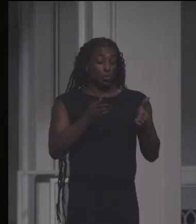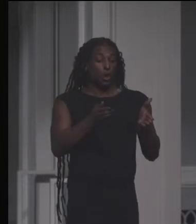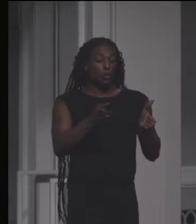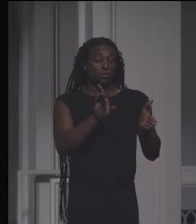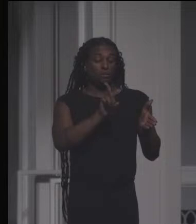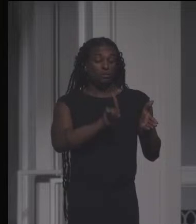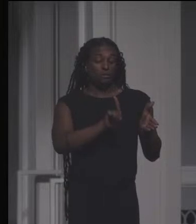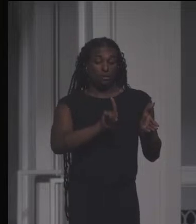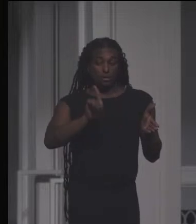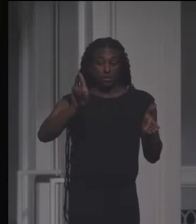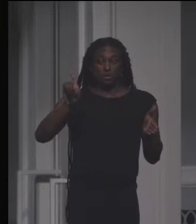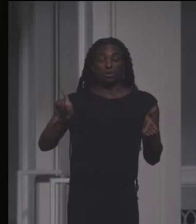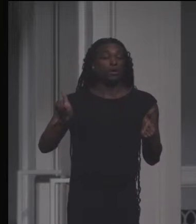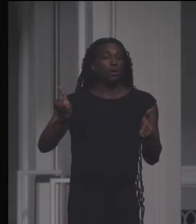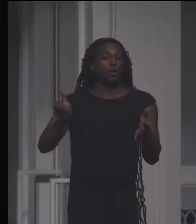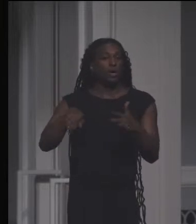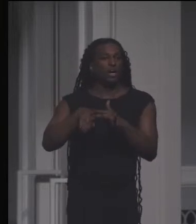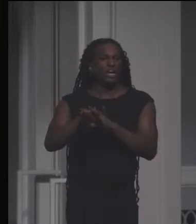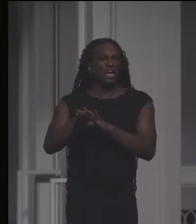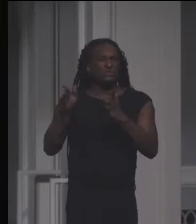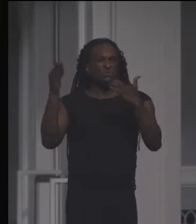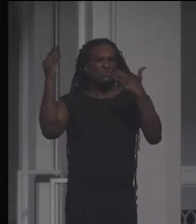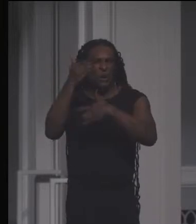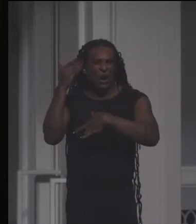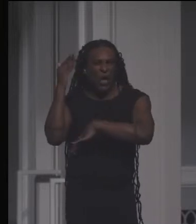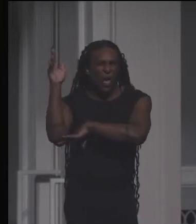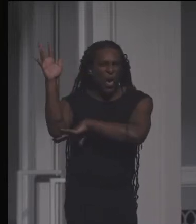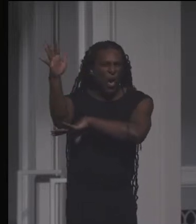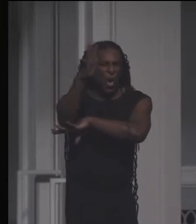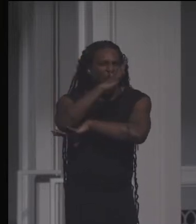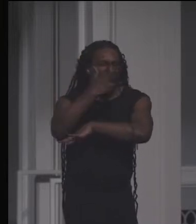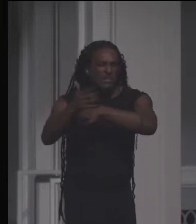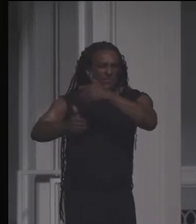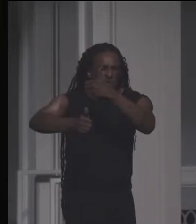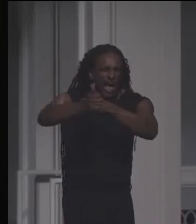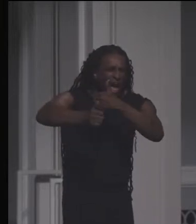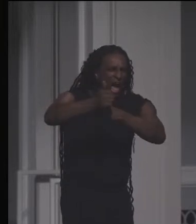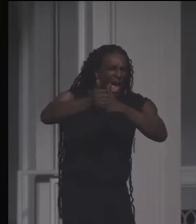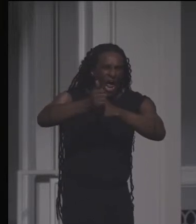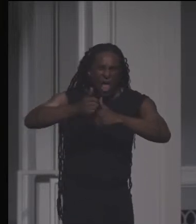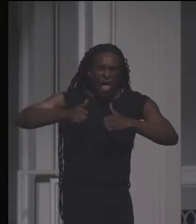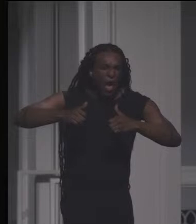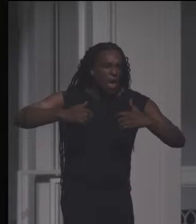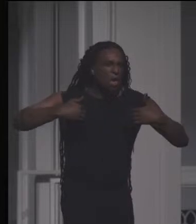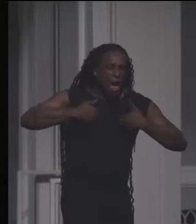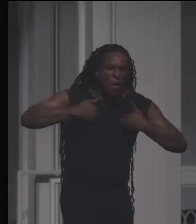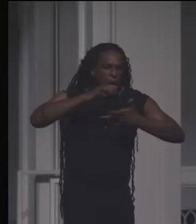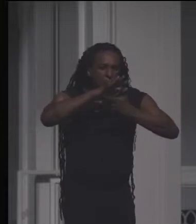of civilization and enter a dark, tangled wood where anything might happen.